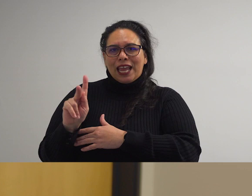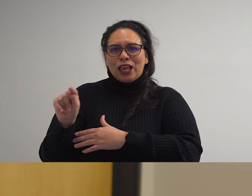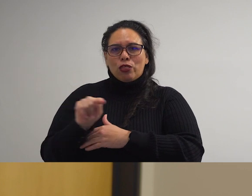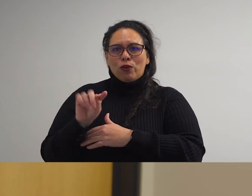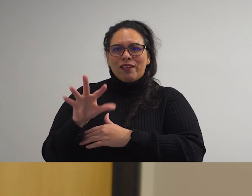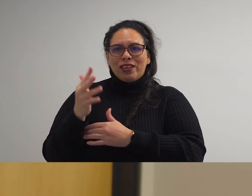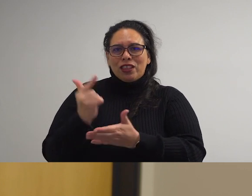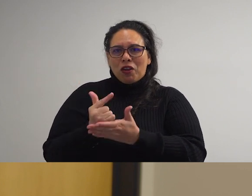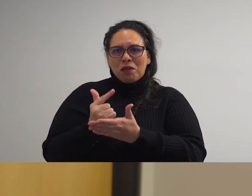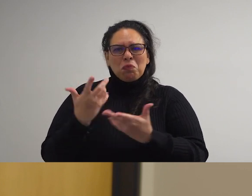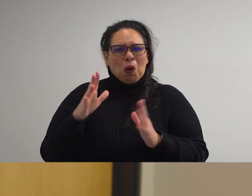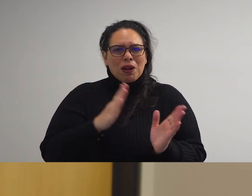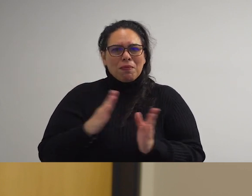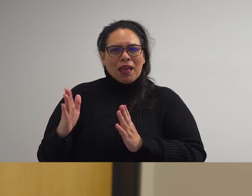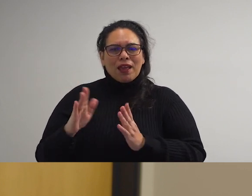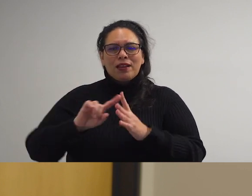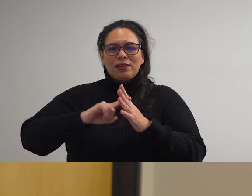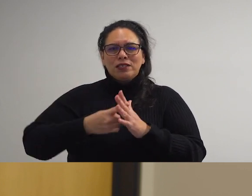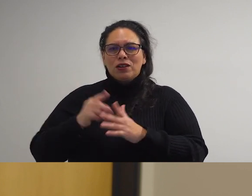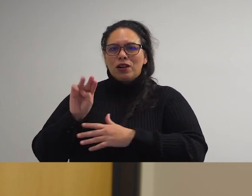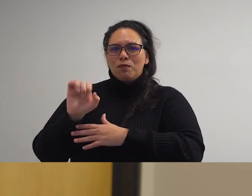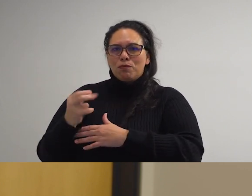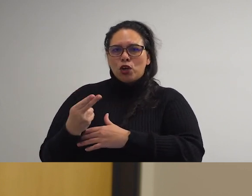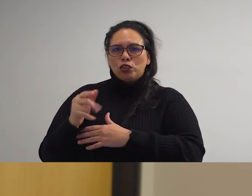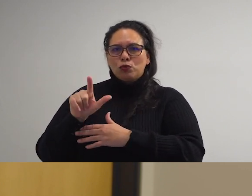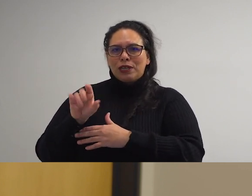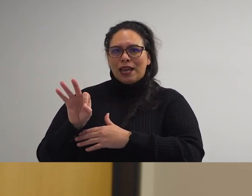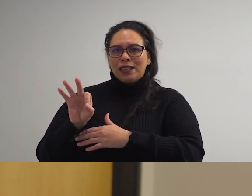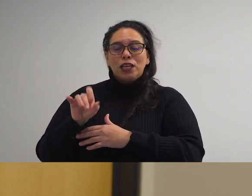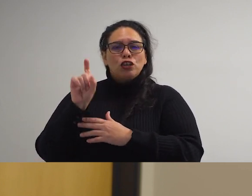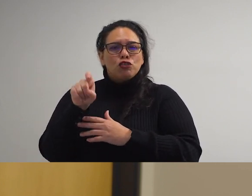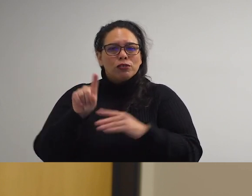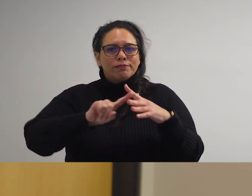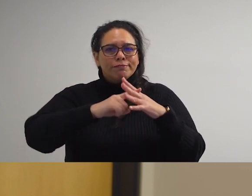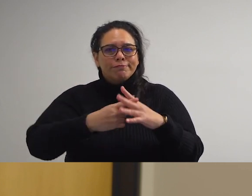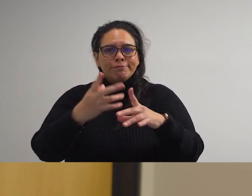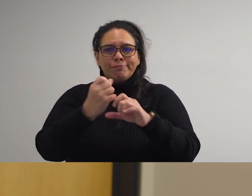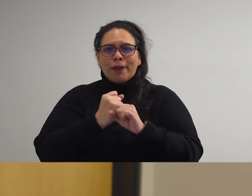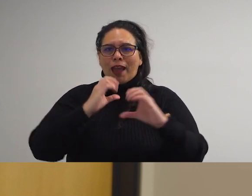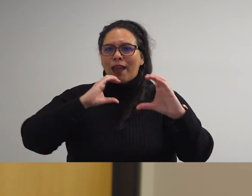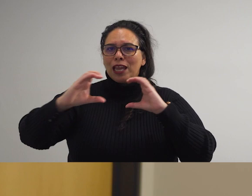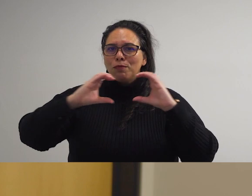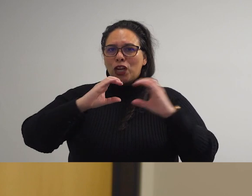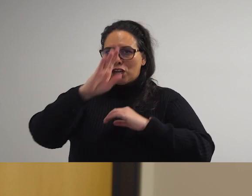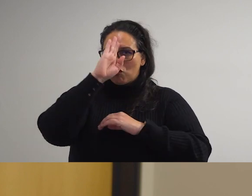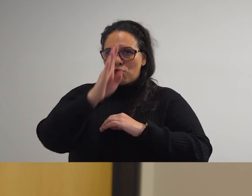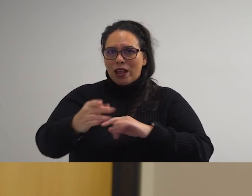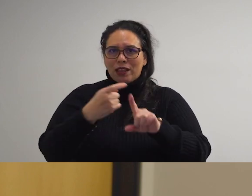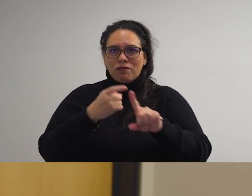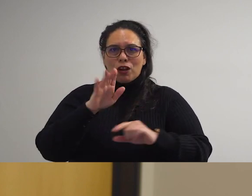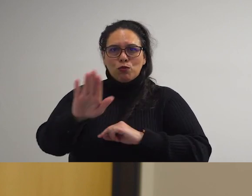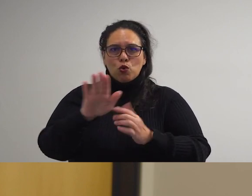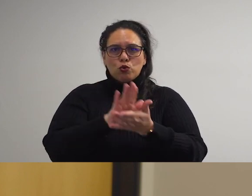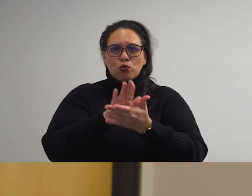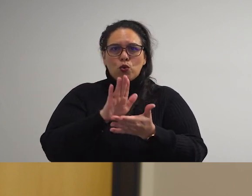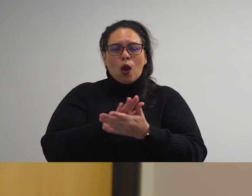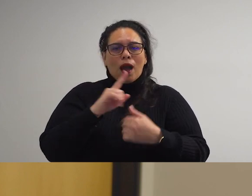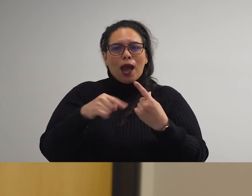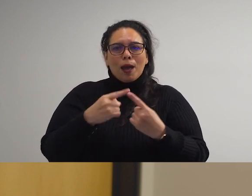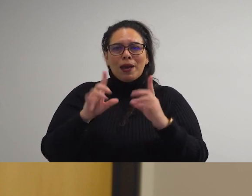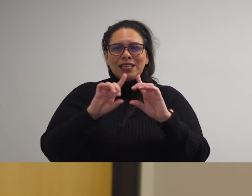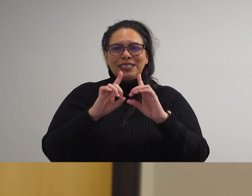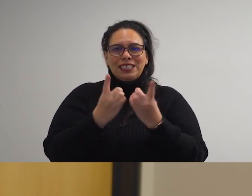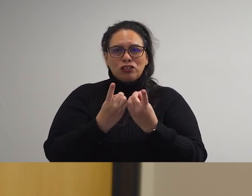5th grade as planned, starting March 29th. You should have begun to receive communication directly from your school about